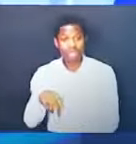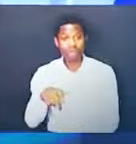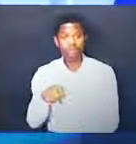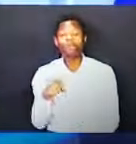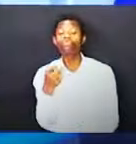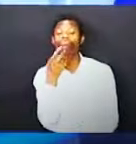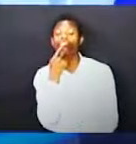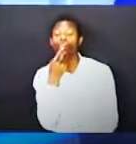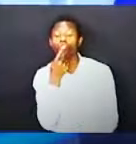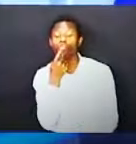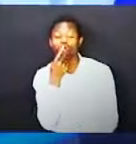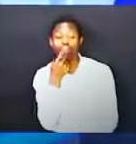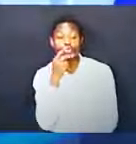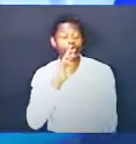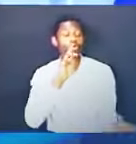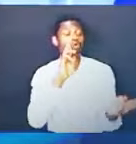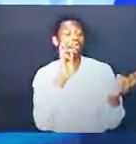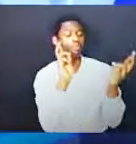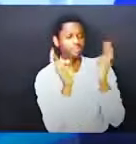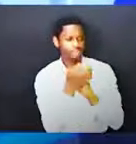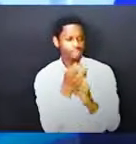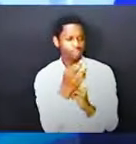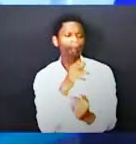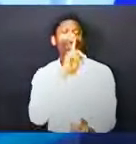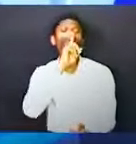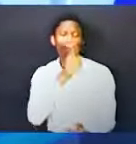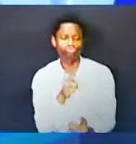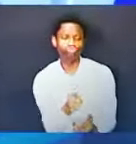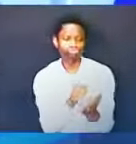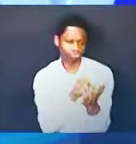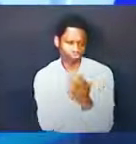conversion was genuine and dramatic.